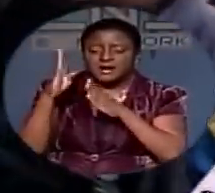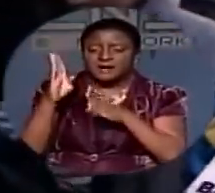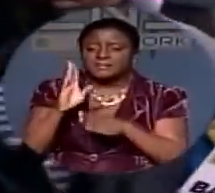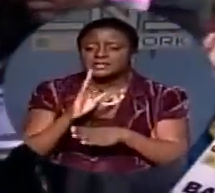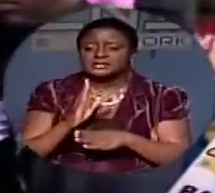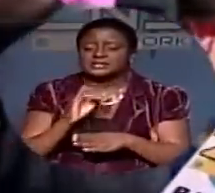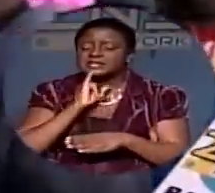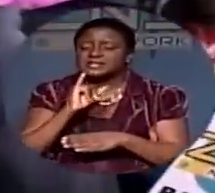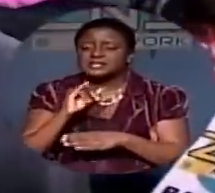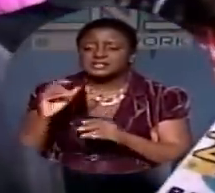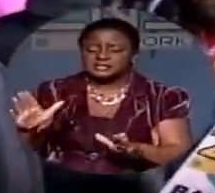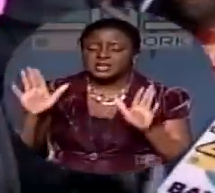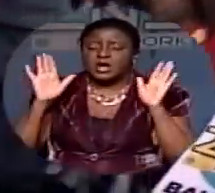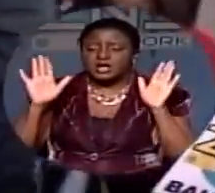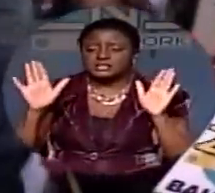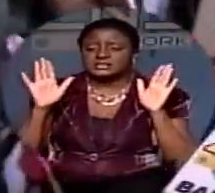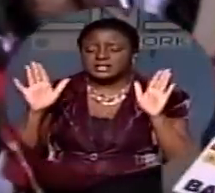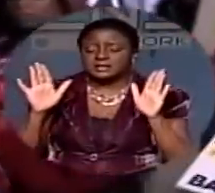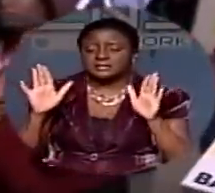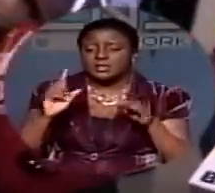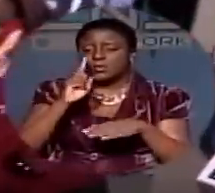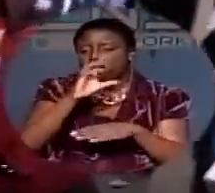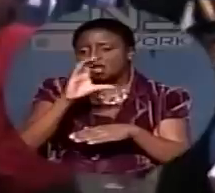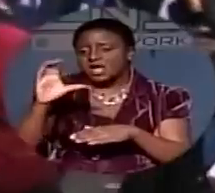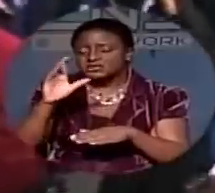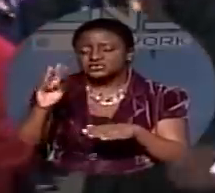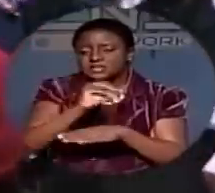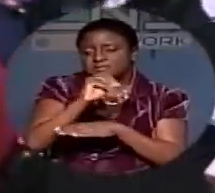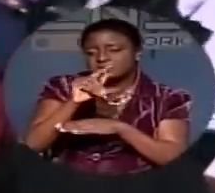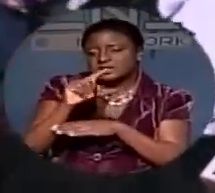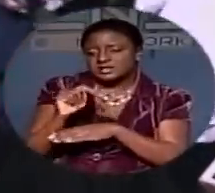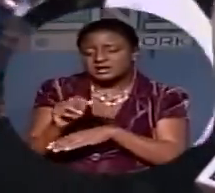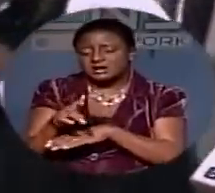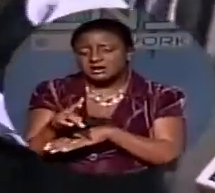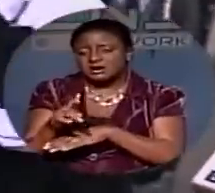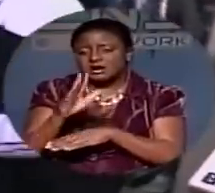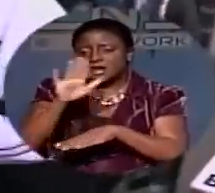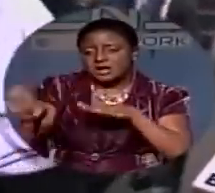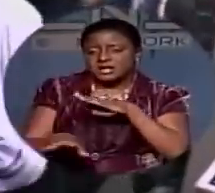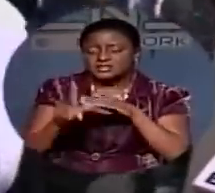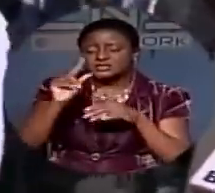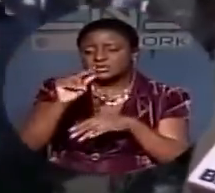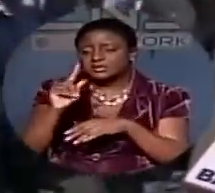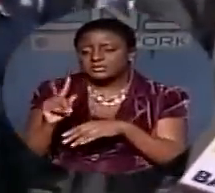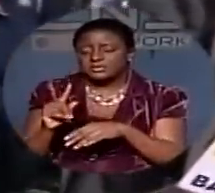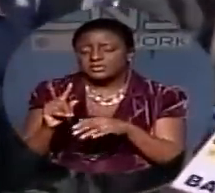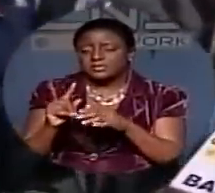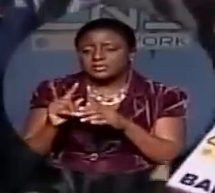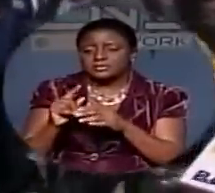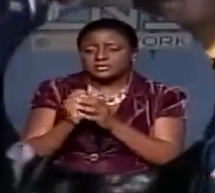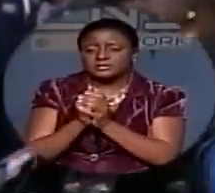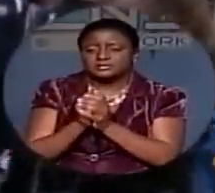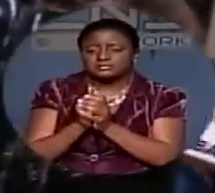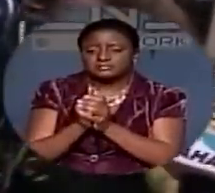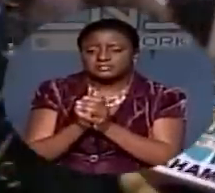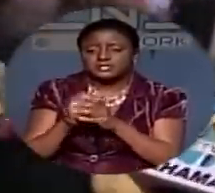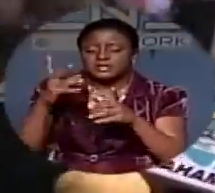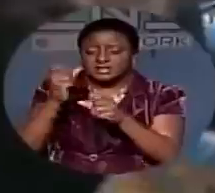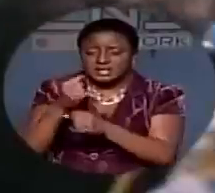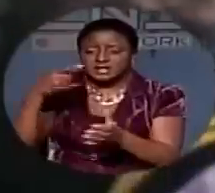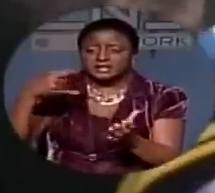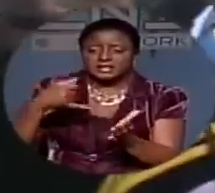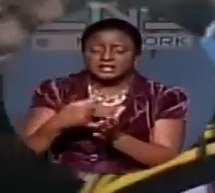awesome! Now that 100 meters and the 20 boys belong to the Bahamas. I want to see the real results shine in the morning. Get it